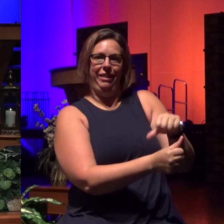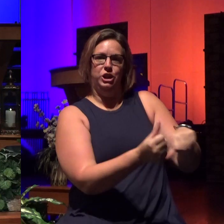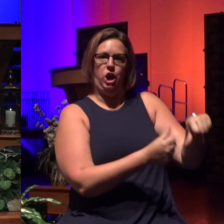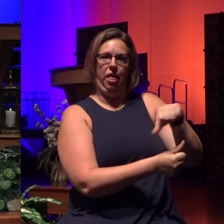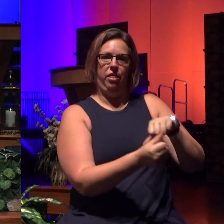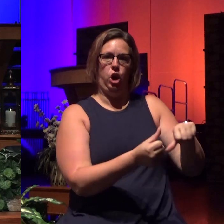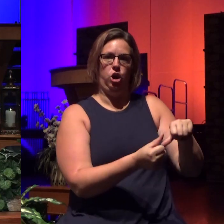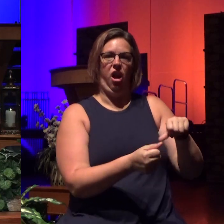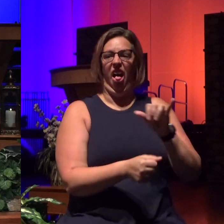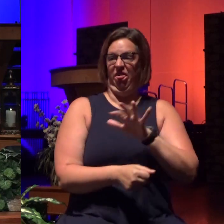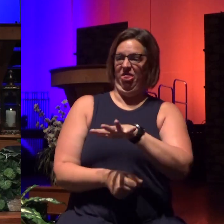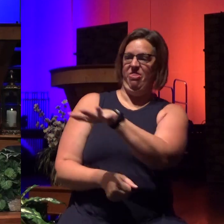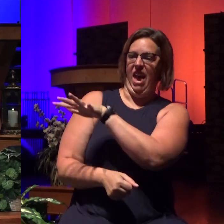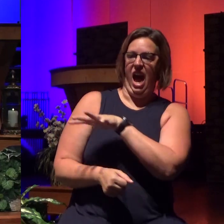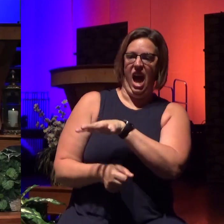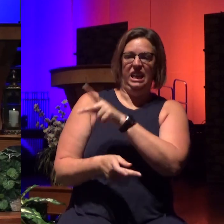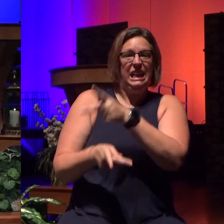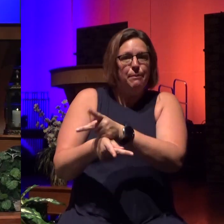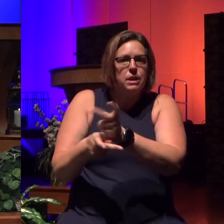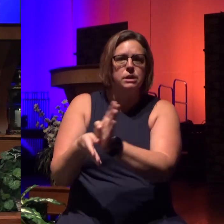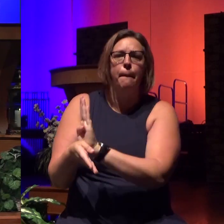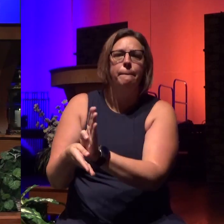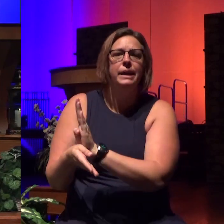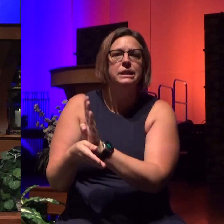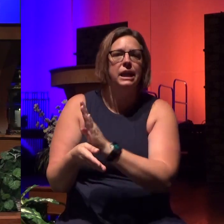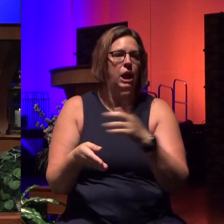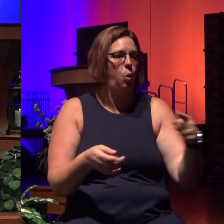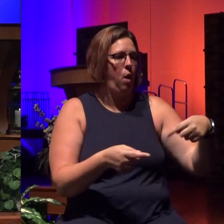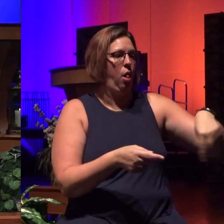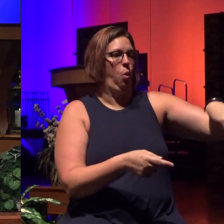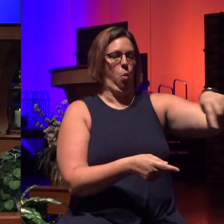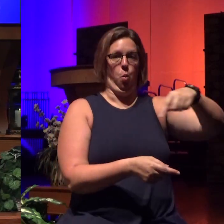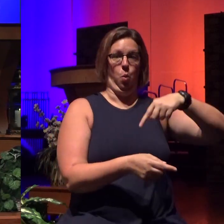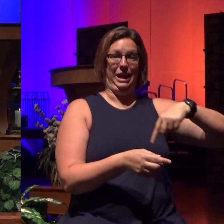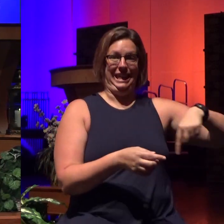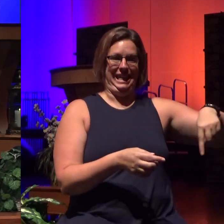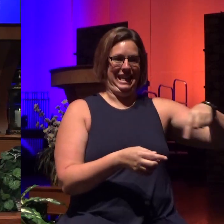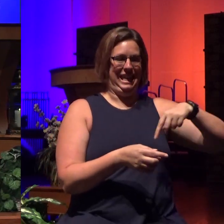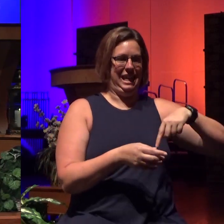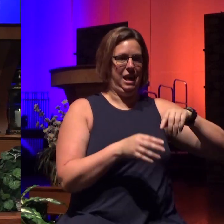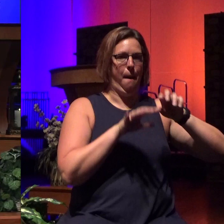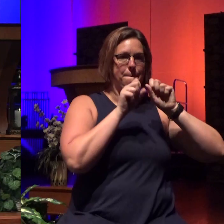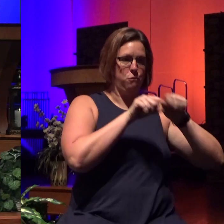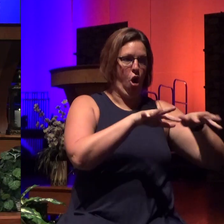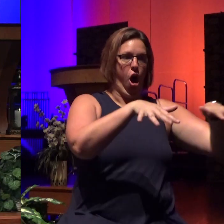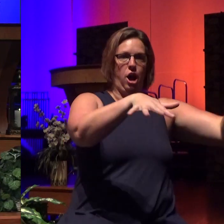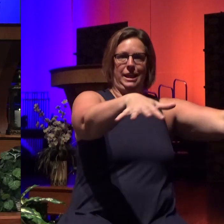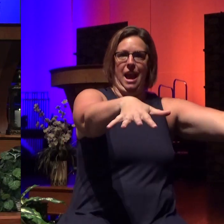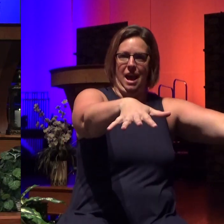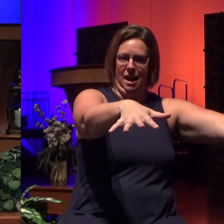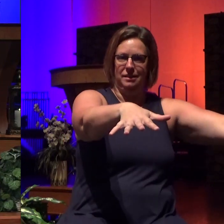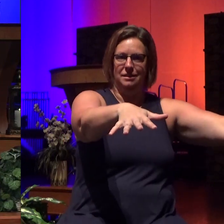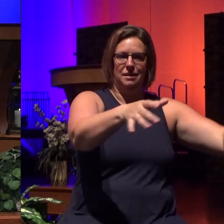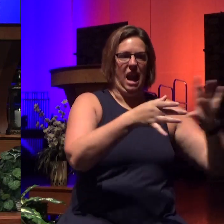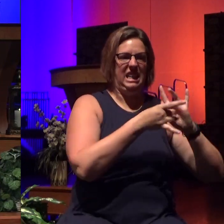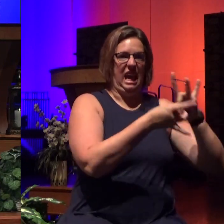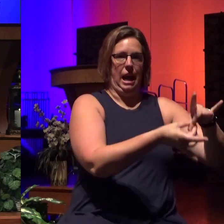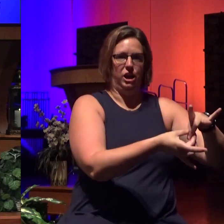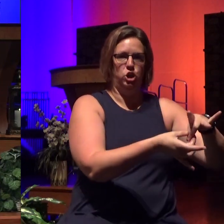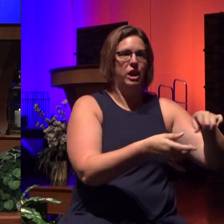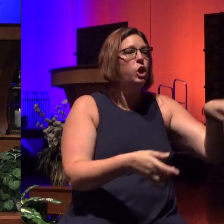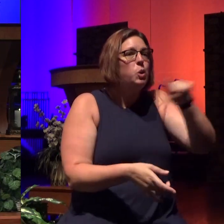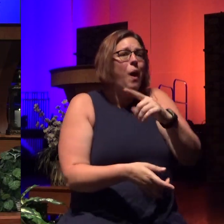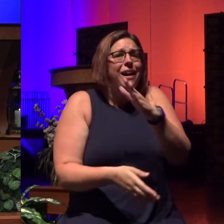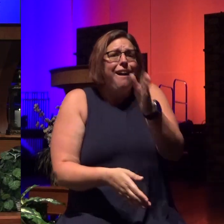the space while we broadcast out connection. And you and I never know, sitting in those seats,